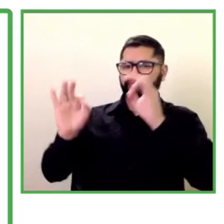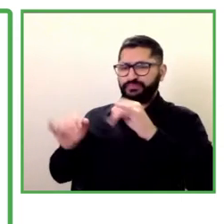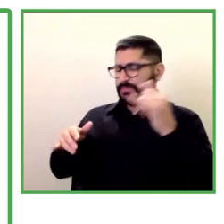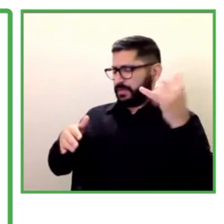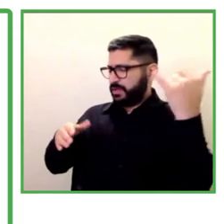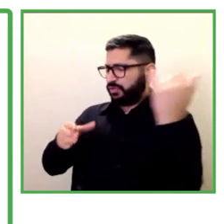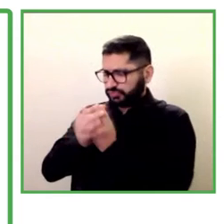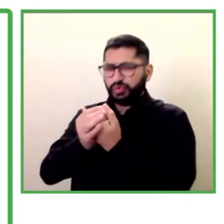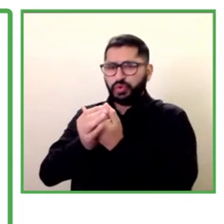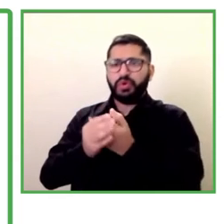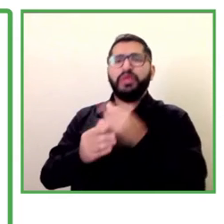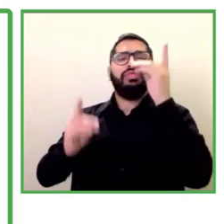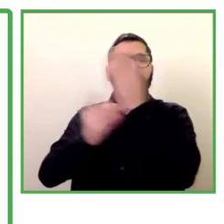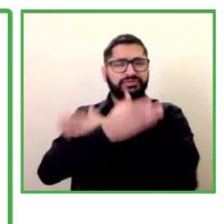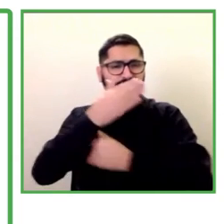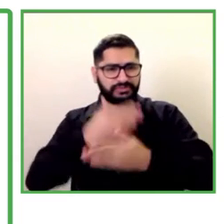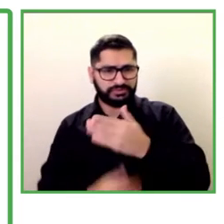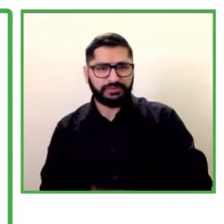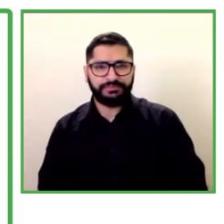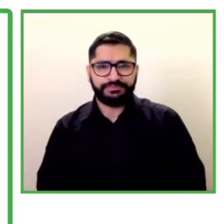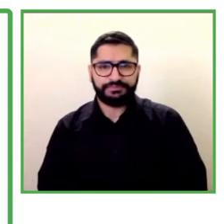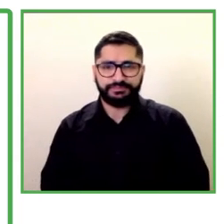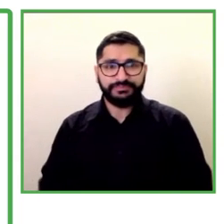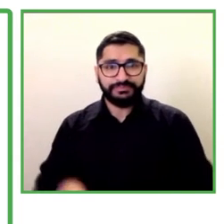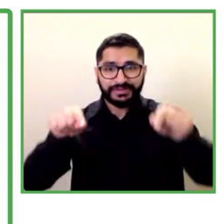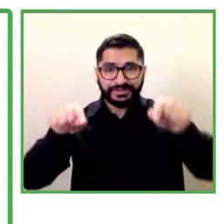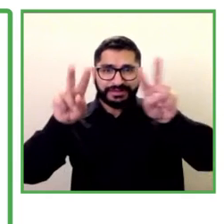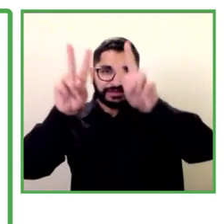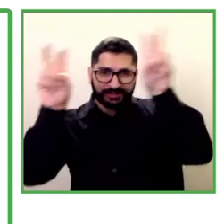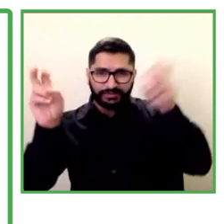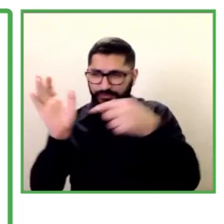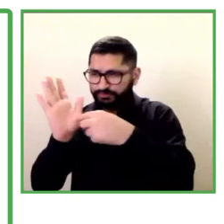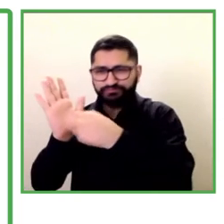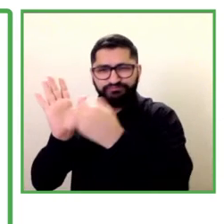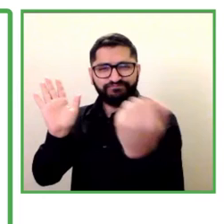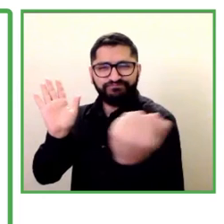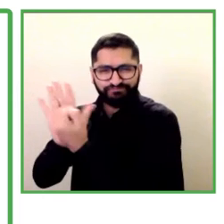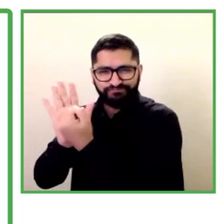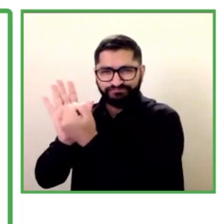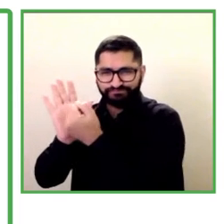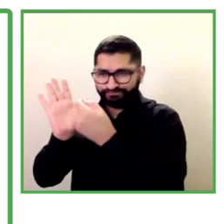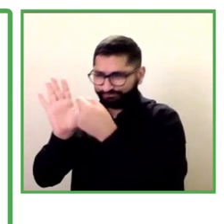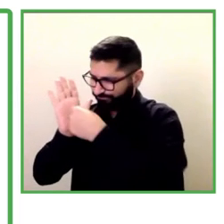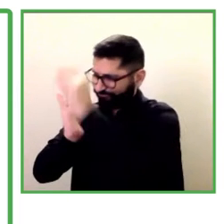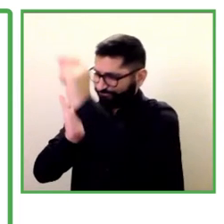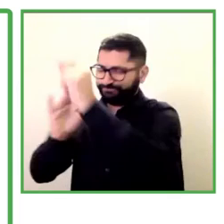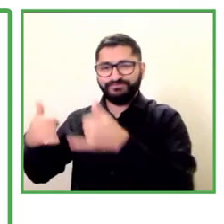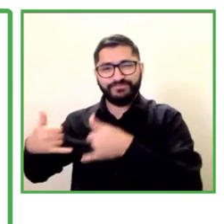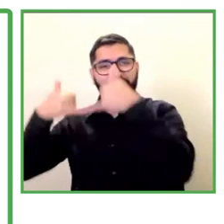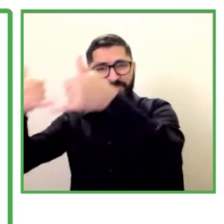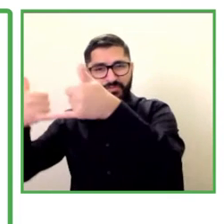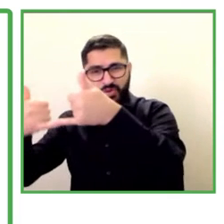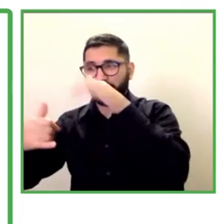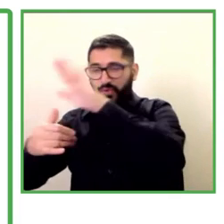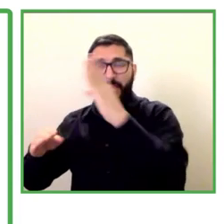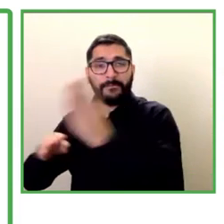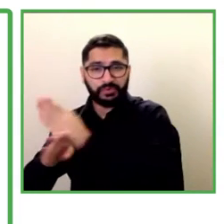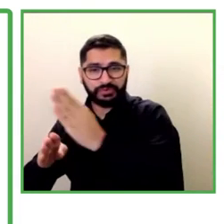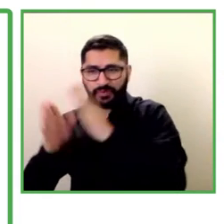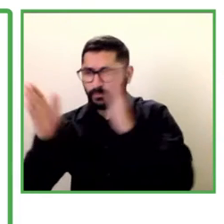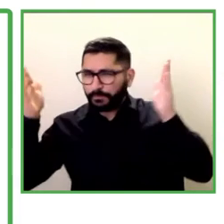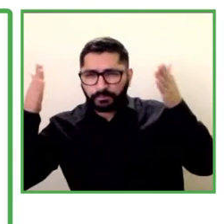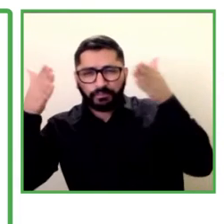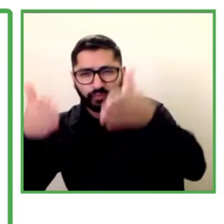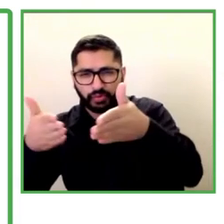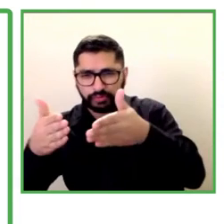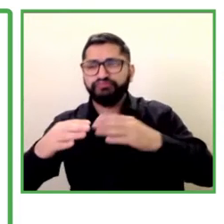Este es el distintivo, este es el sello que se le otorga a las empresas. Y está enfocado. This is the hallmark that we give to the companies.